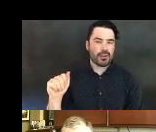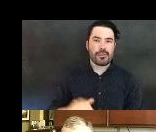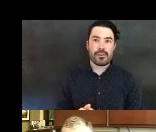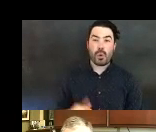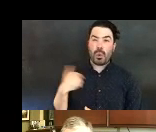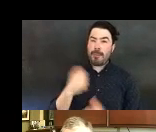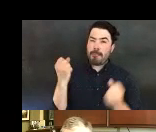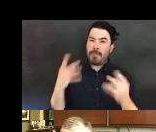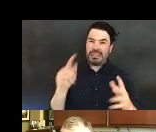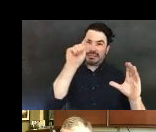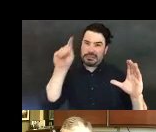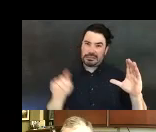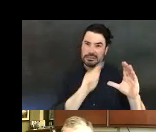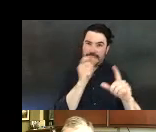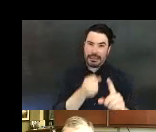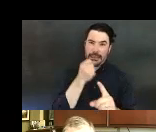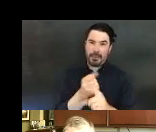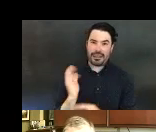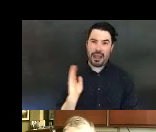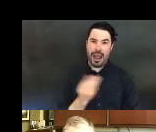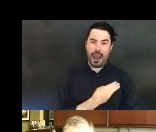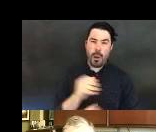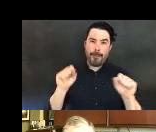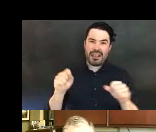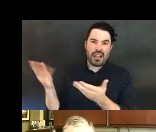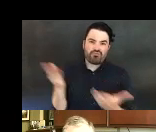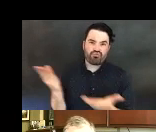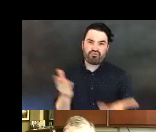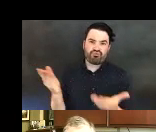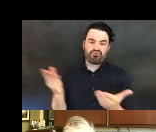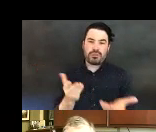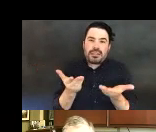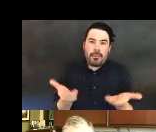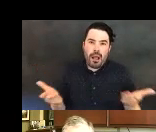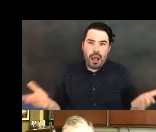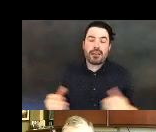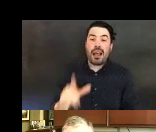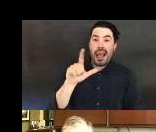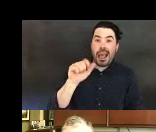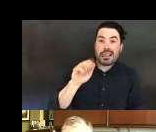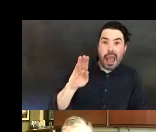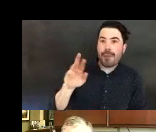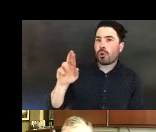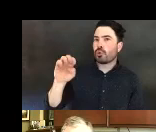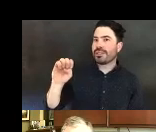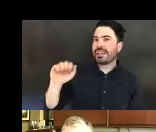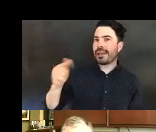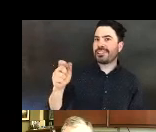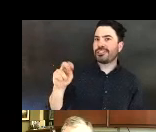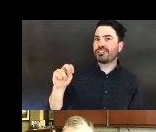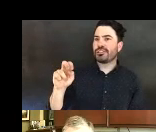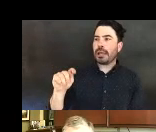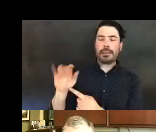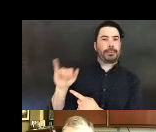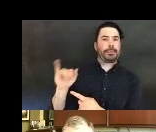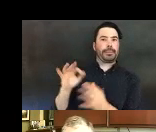chain, and these items in the middle, and including laboratory supplies and reagents, are really some of the critical items that we are managing. So,